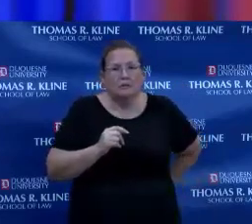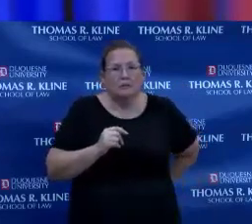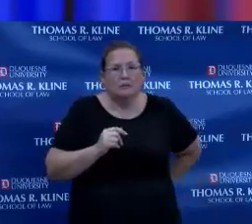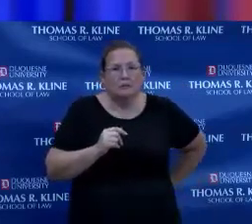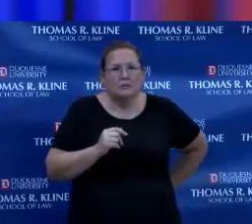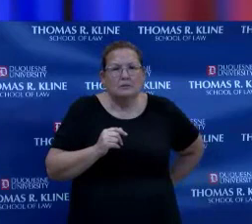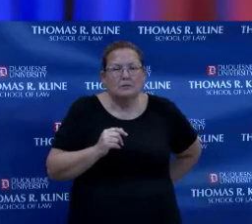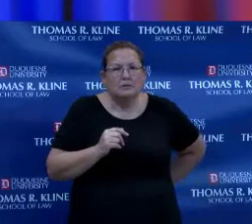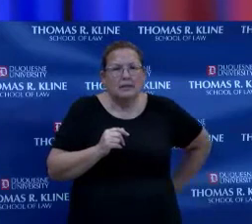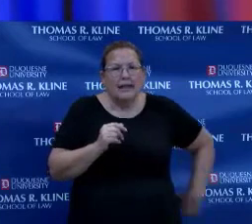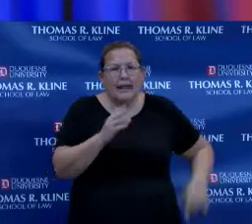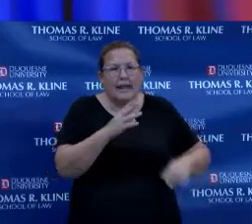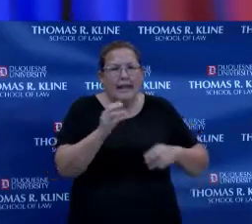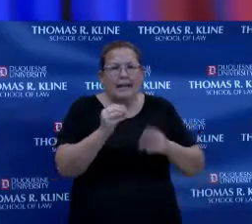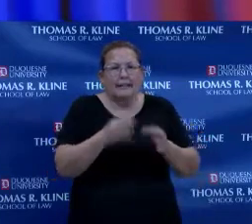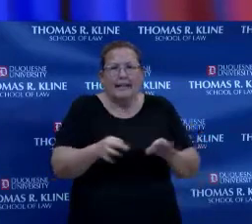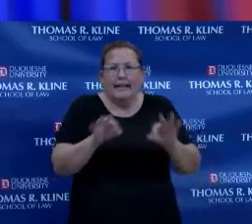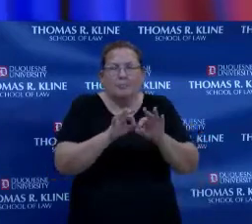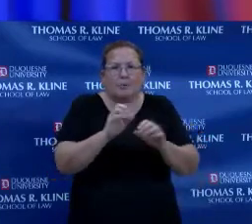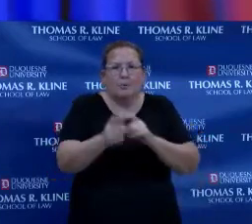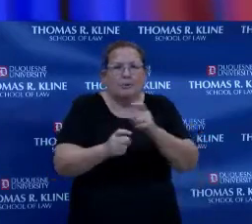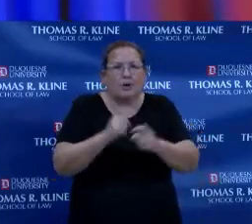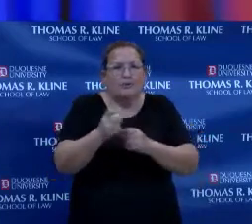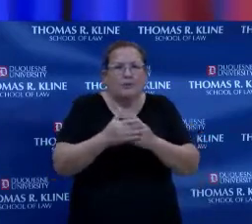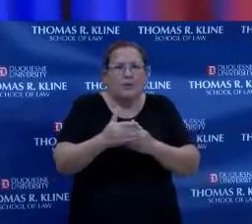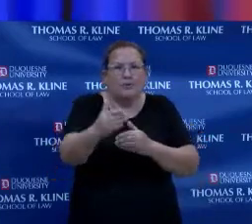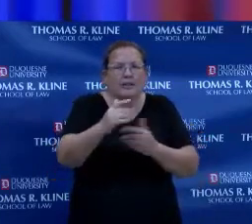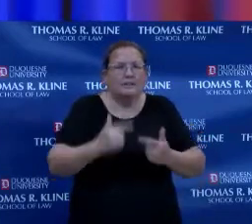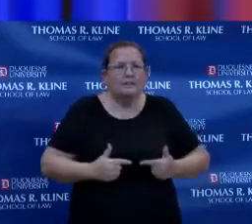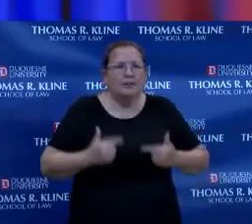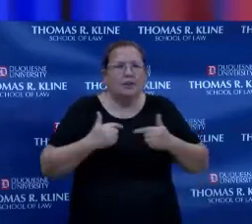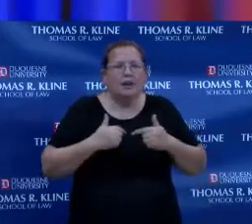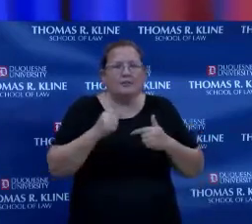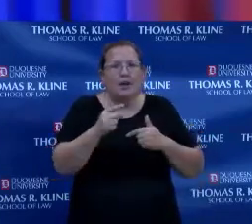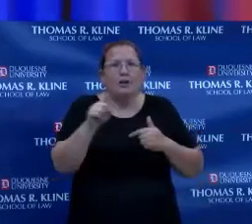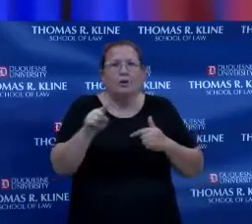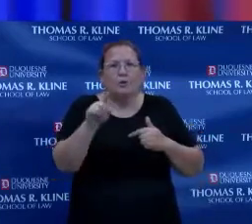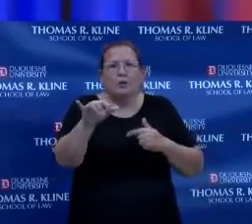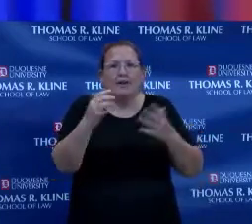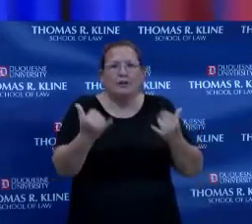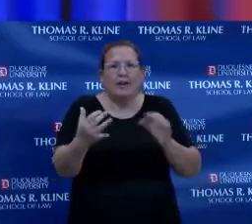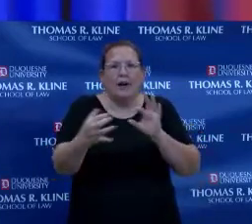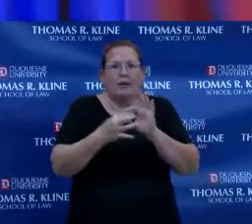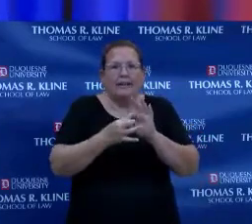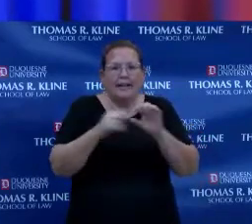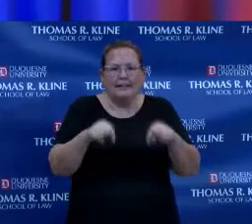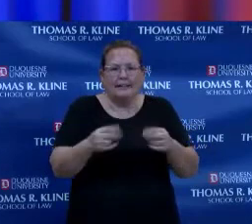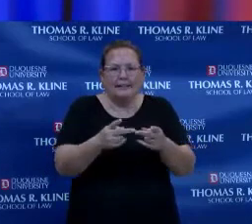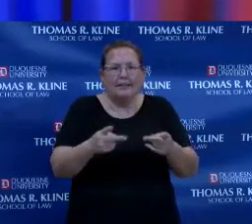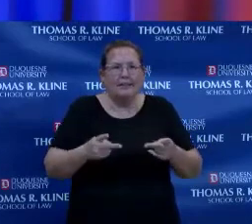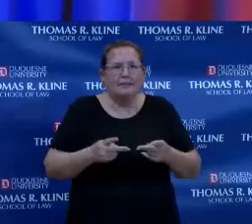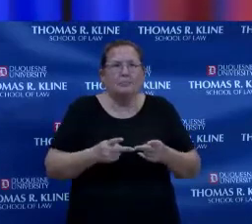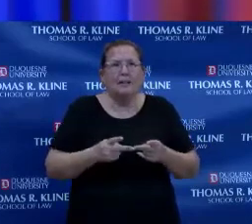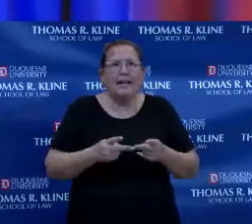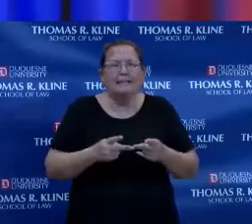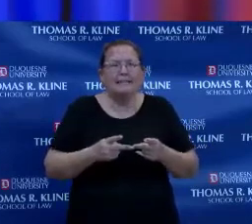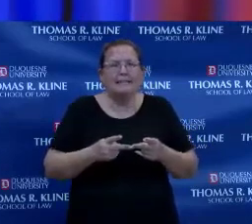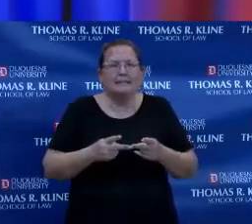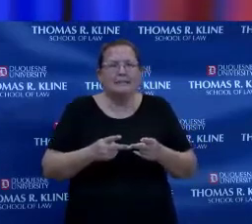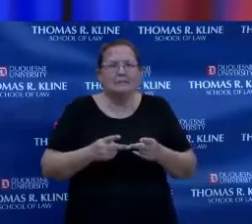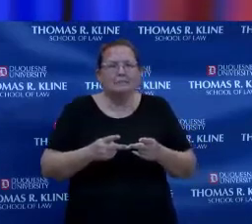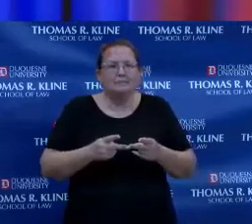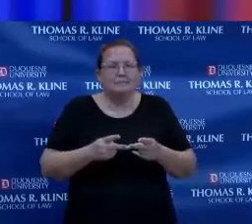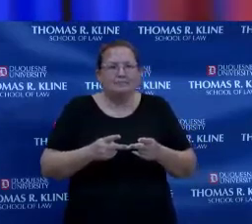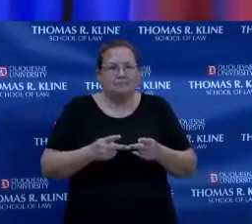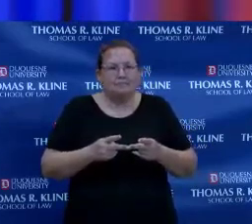for the rest of your lives. You're forever connected now to this place and these esteemed law school